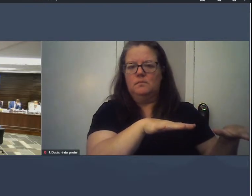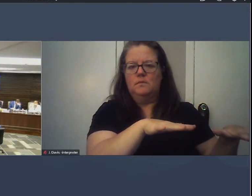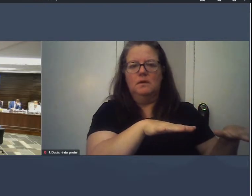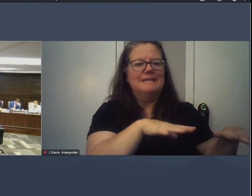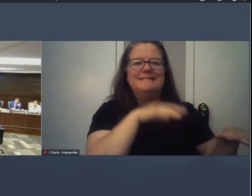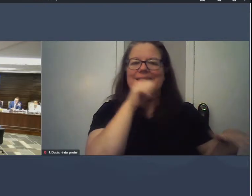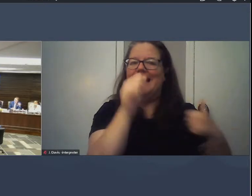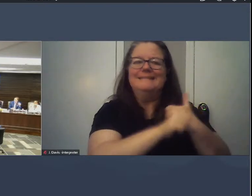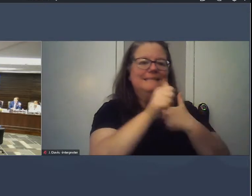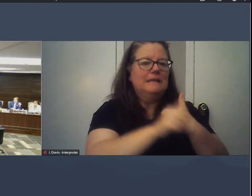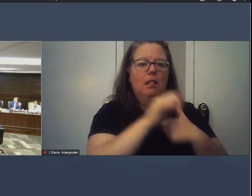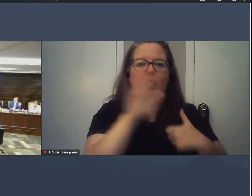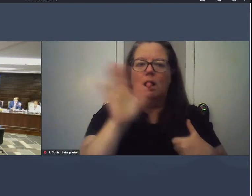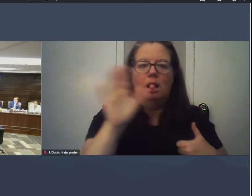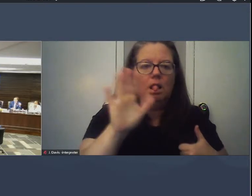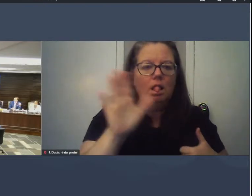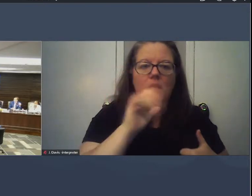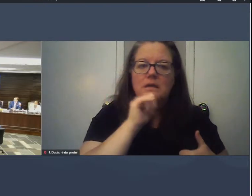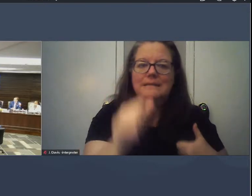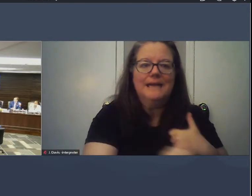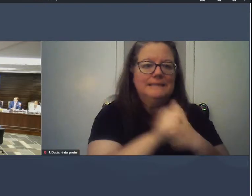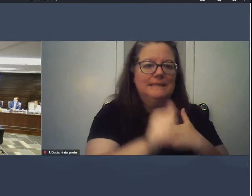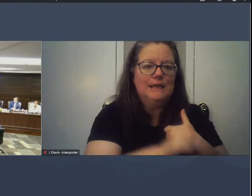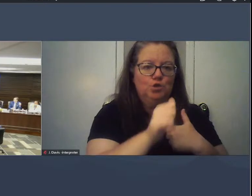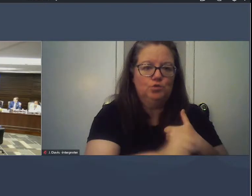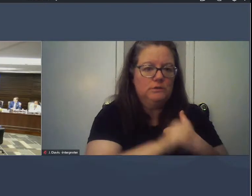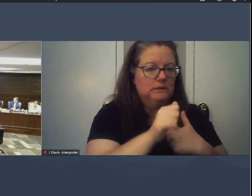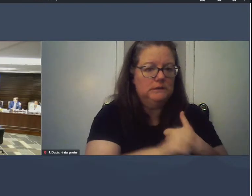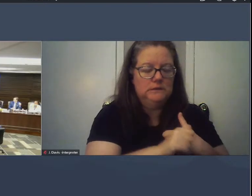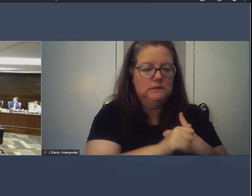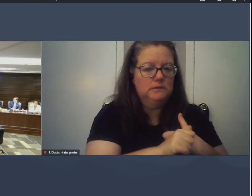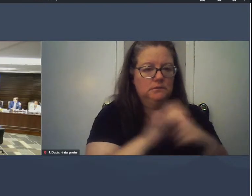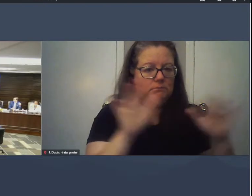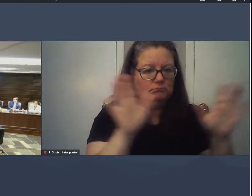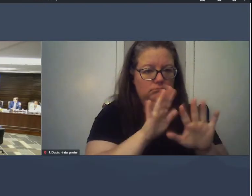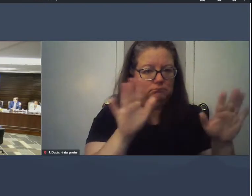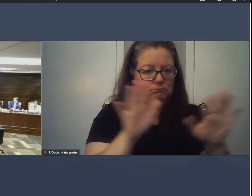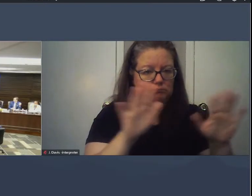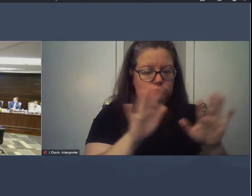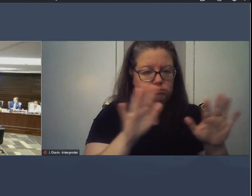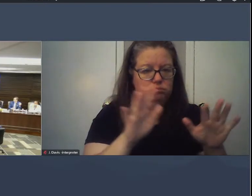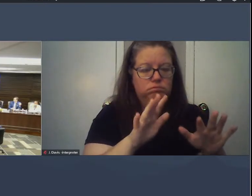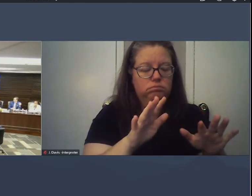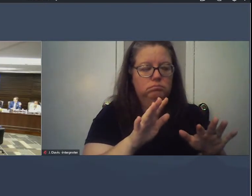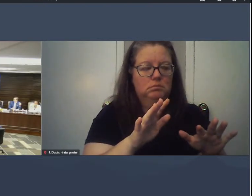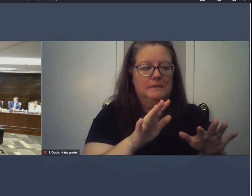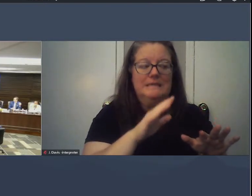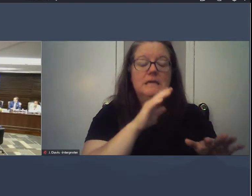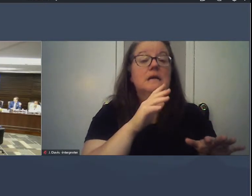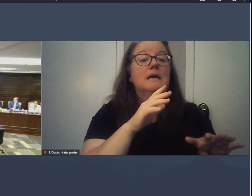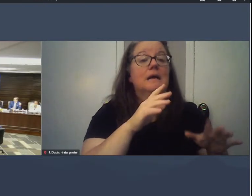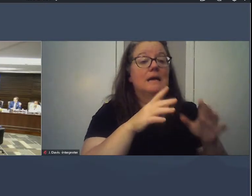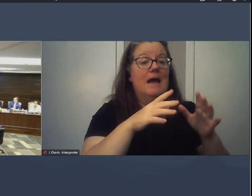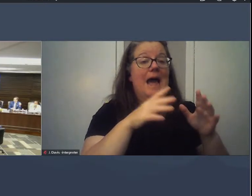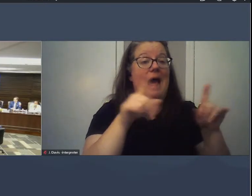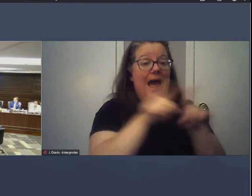material. It's not classified as a material. It's based by the EPA. Okay, members, let's